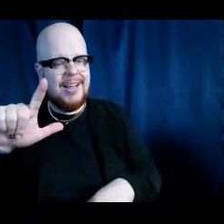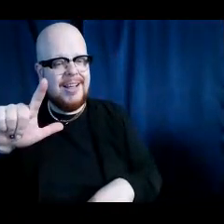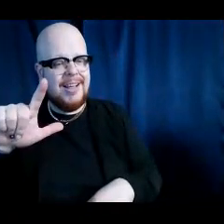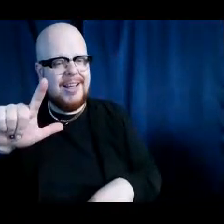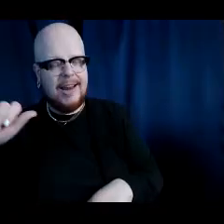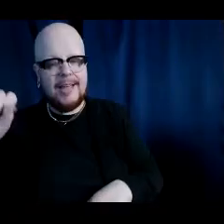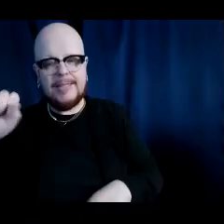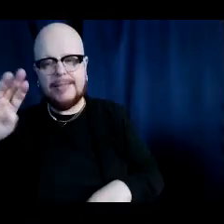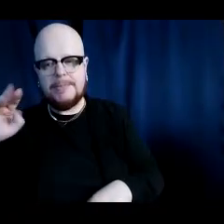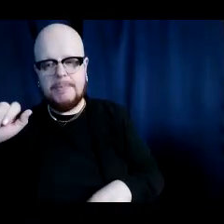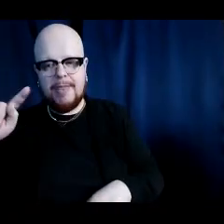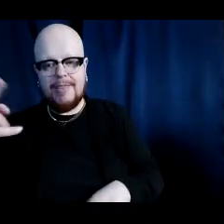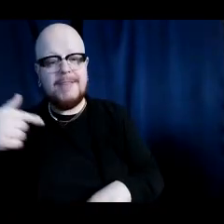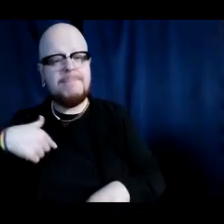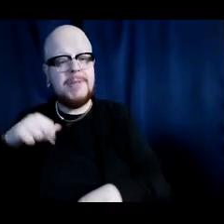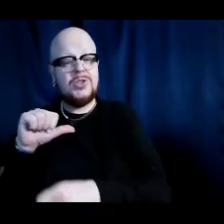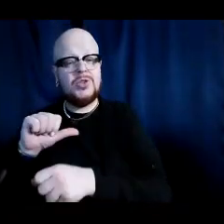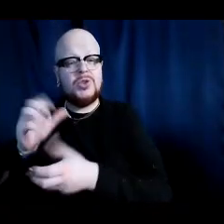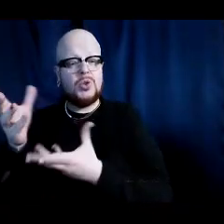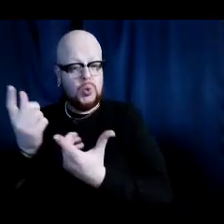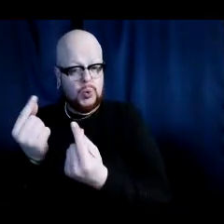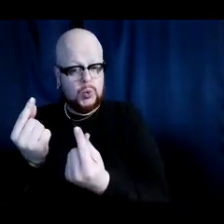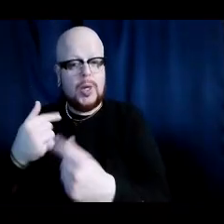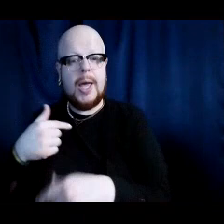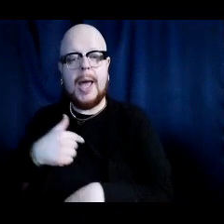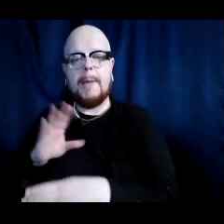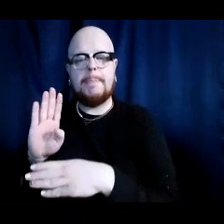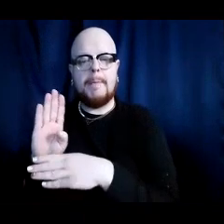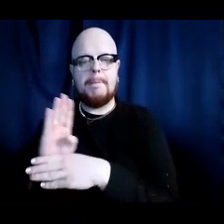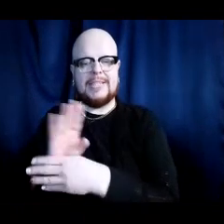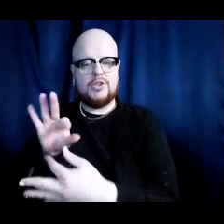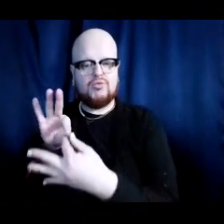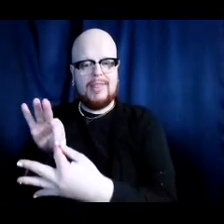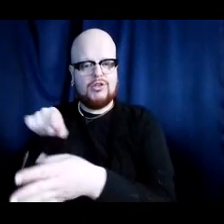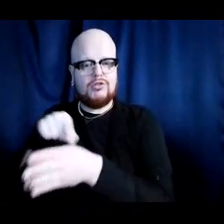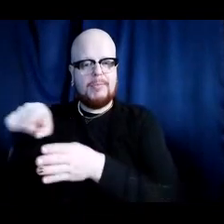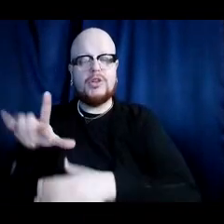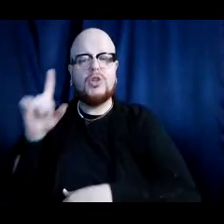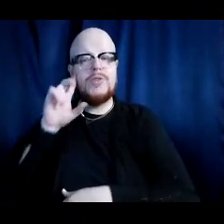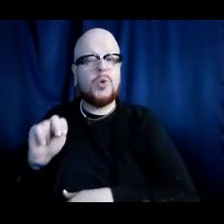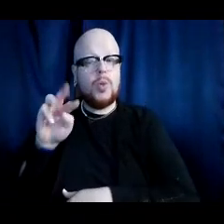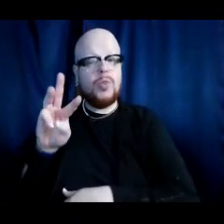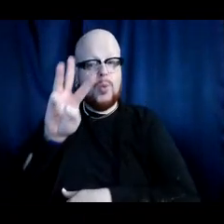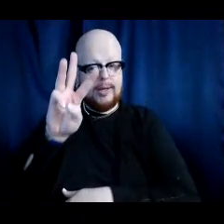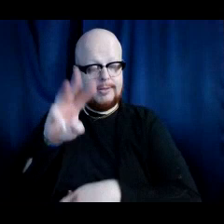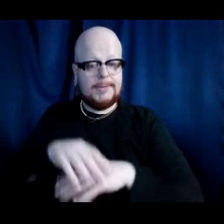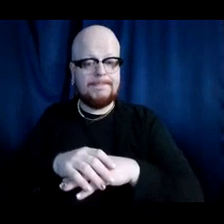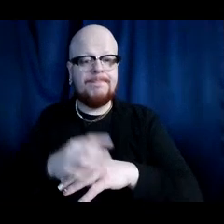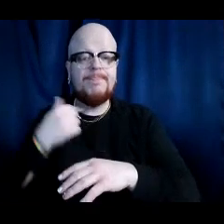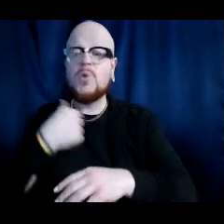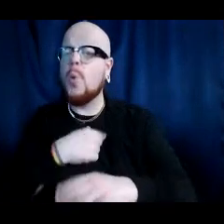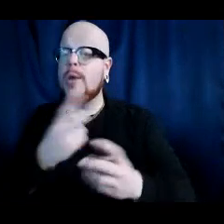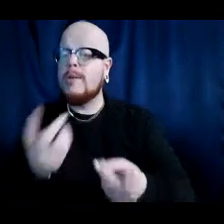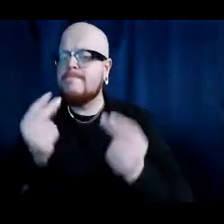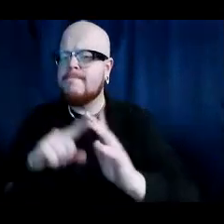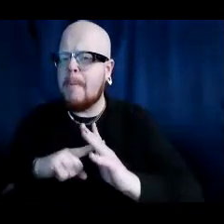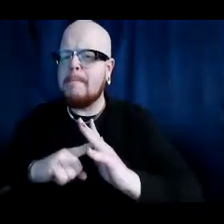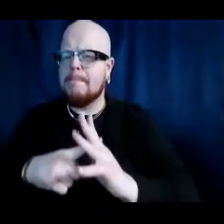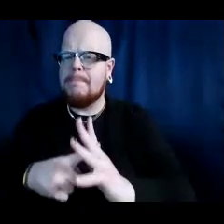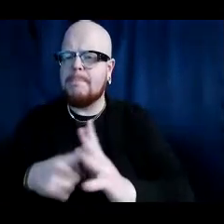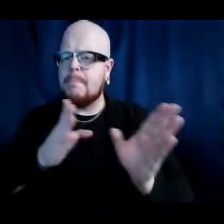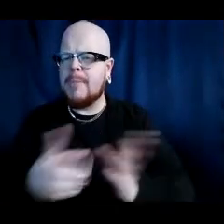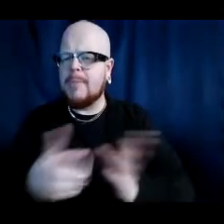state. So at OOD, we plan for accessibility from the start. For example, we use the accessibility checker